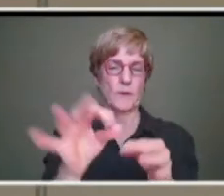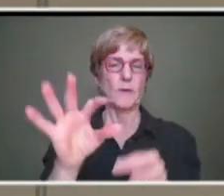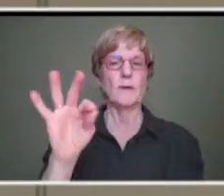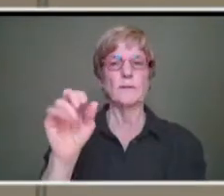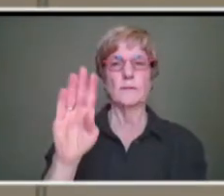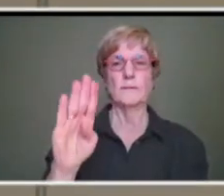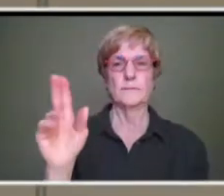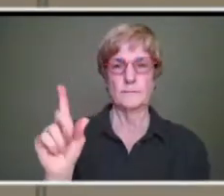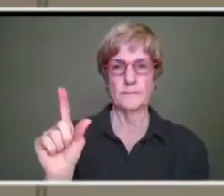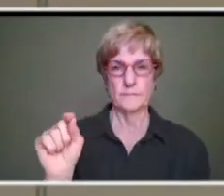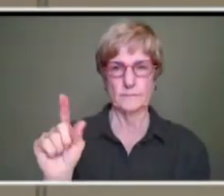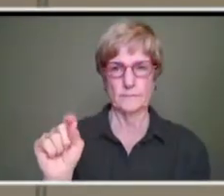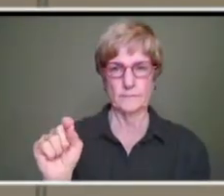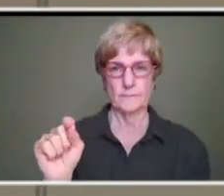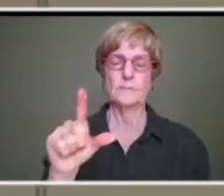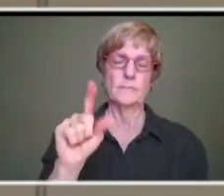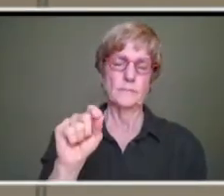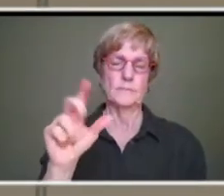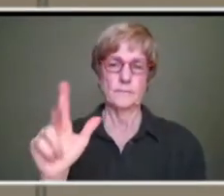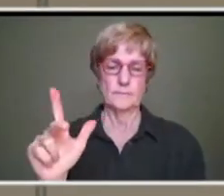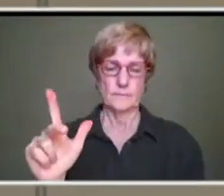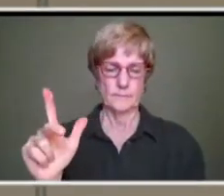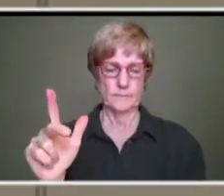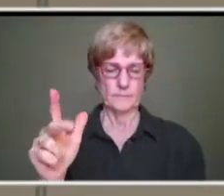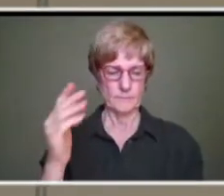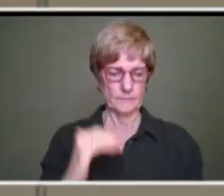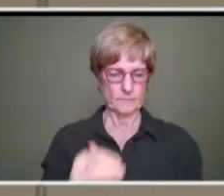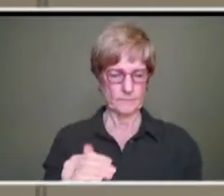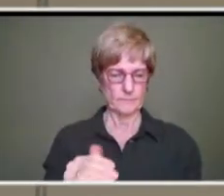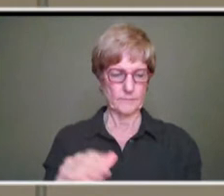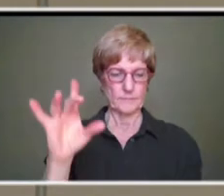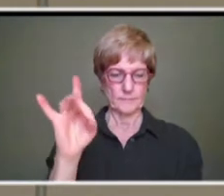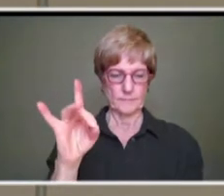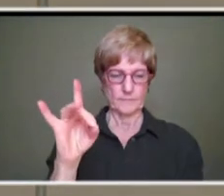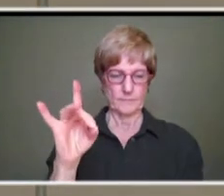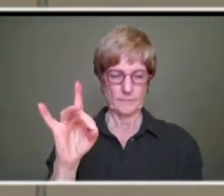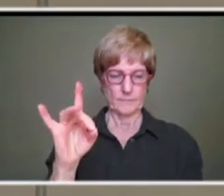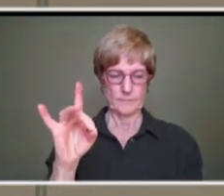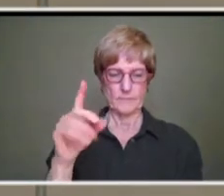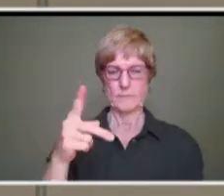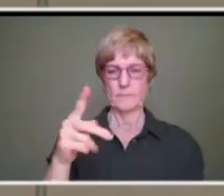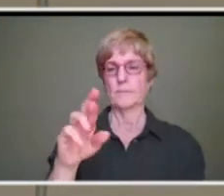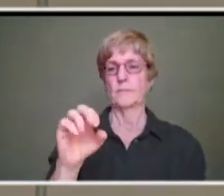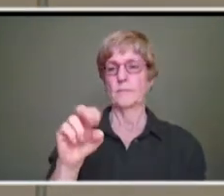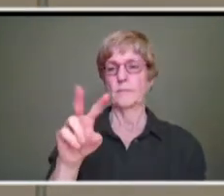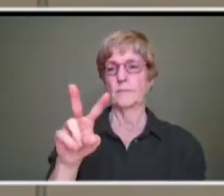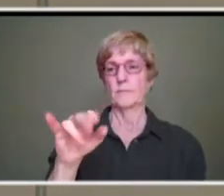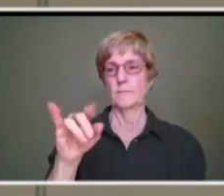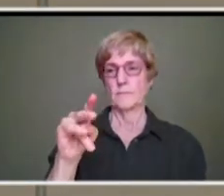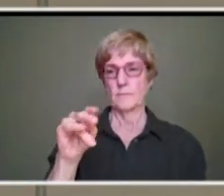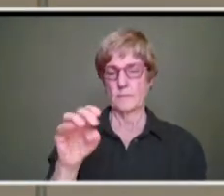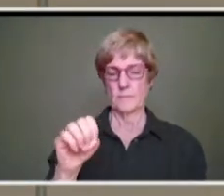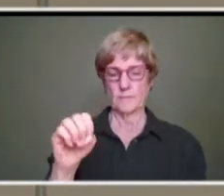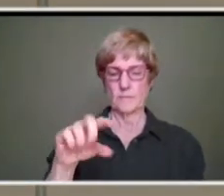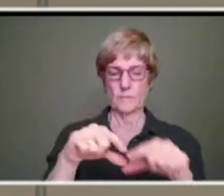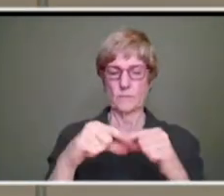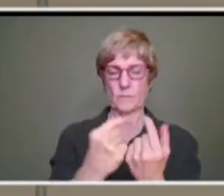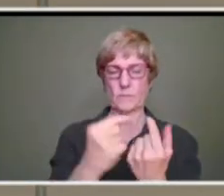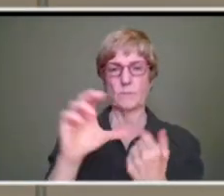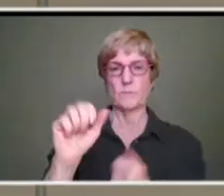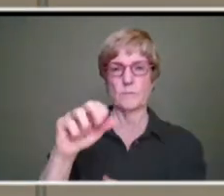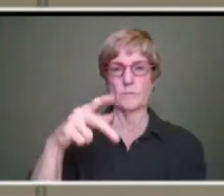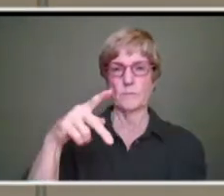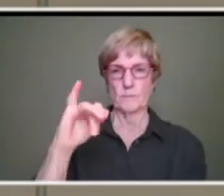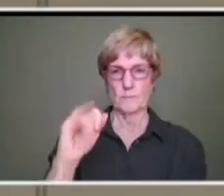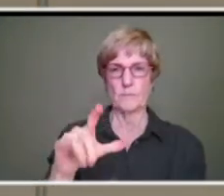20th 2023. item number eight by Providence Capital group uh Providence group capital is a